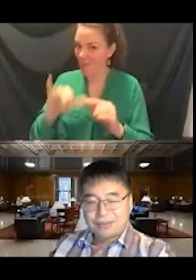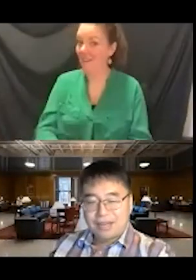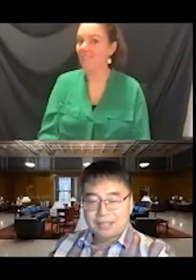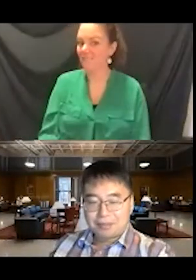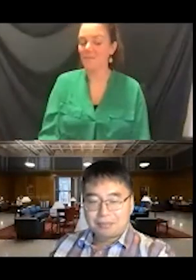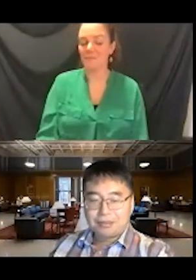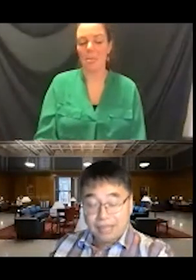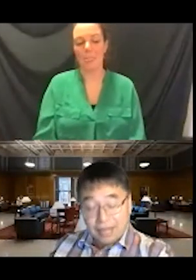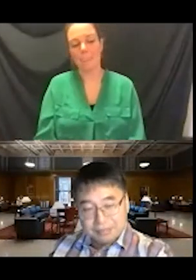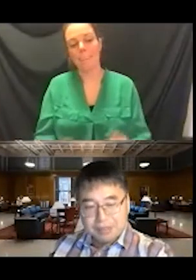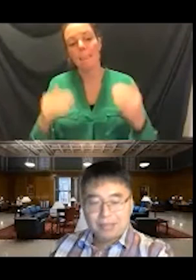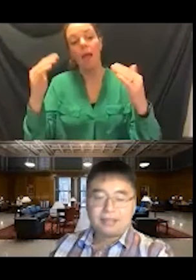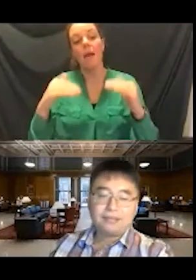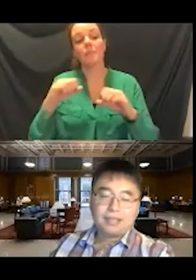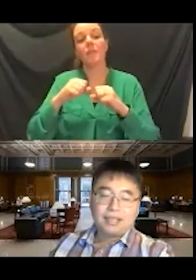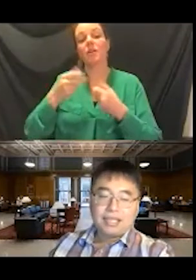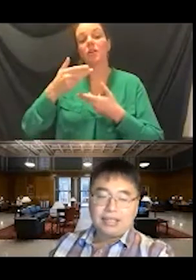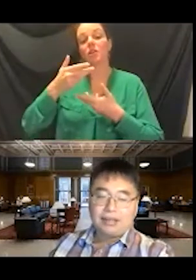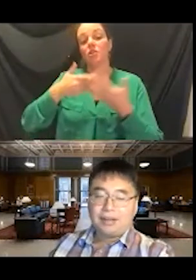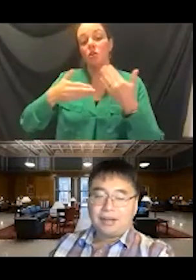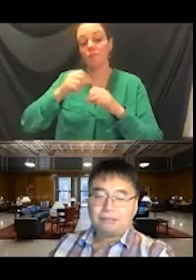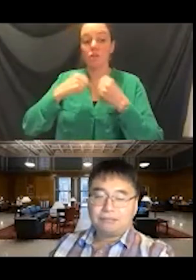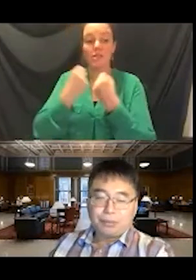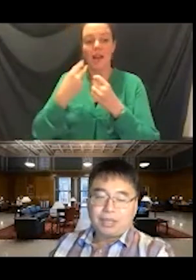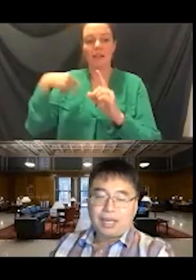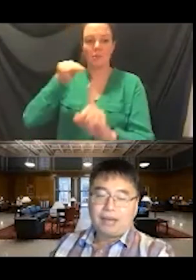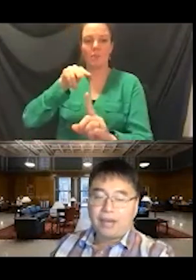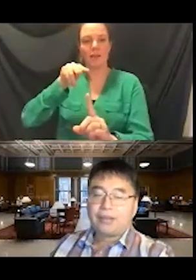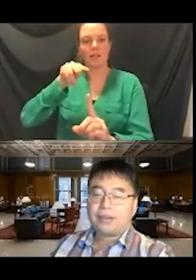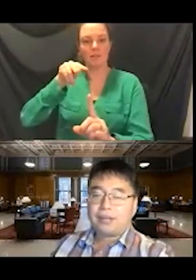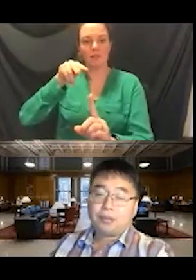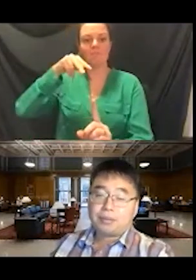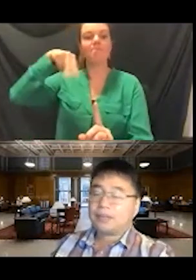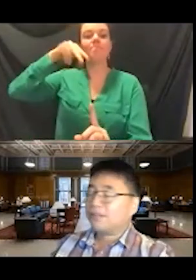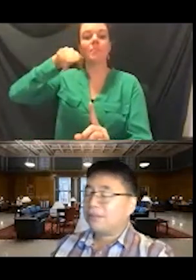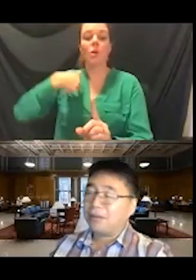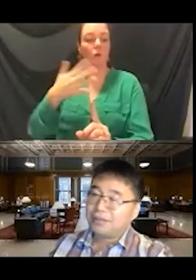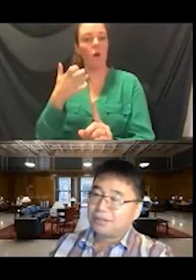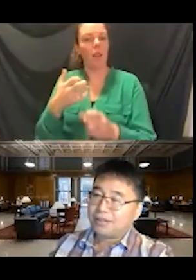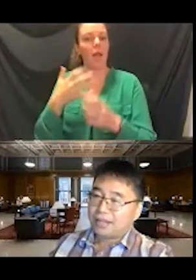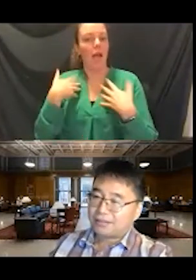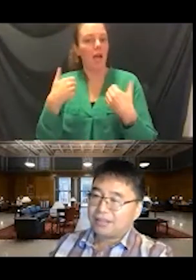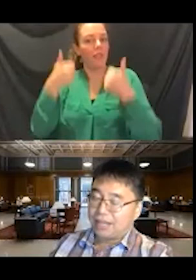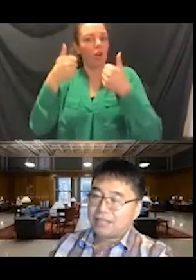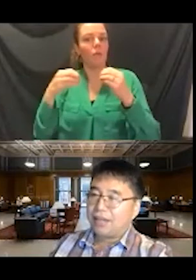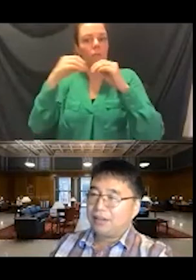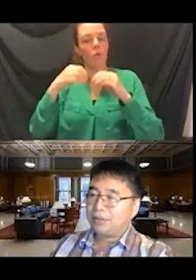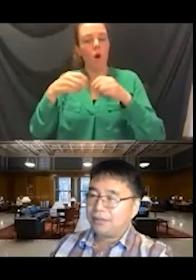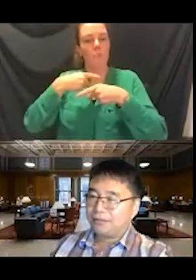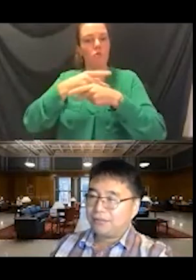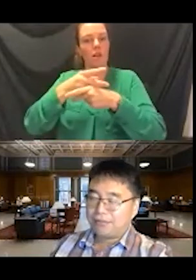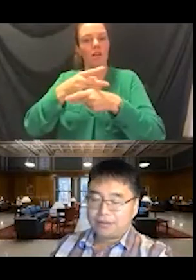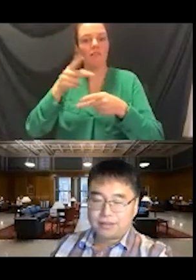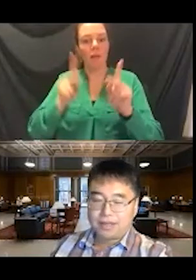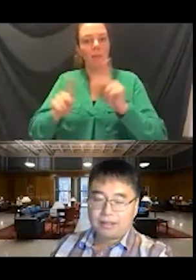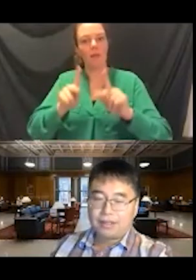from society's perspective, you know, you want to have healthier and more productive population. That's, you know, that's valuable